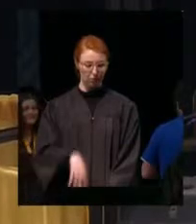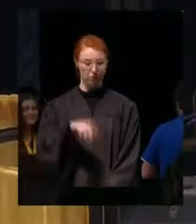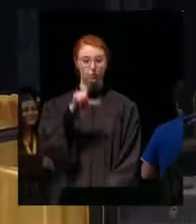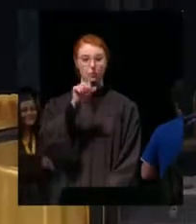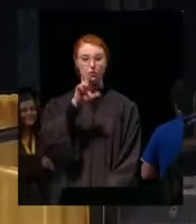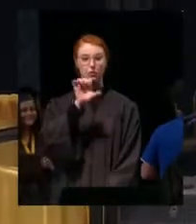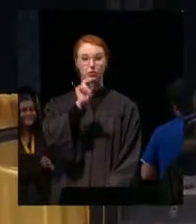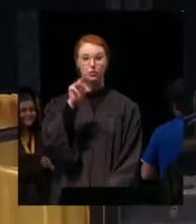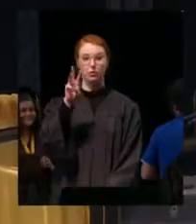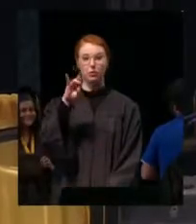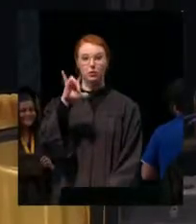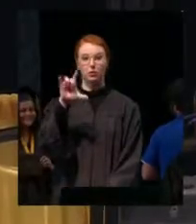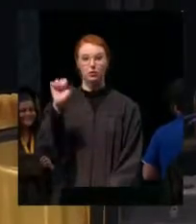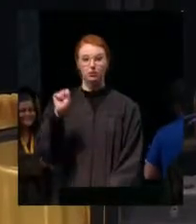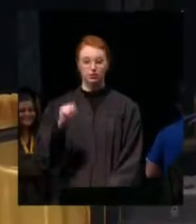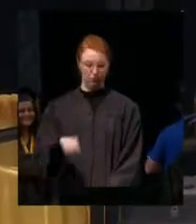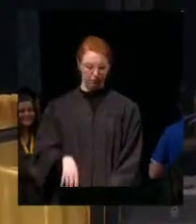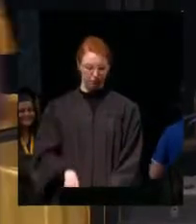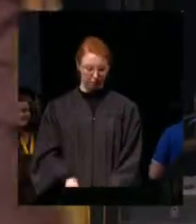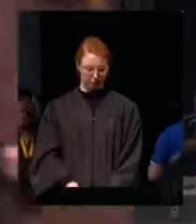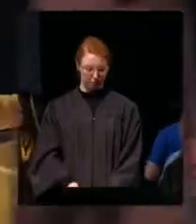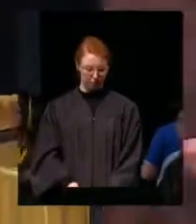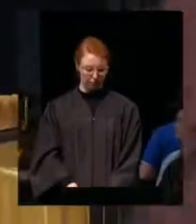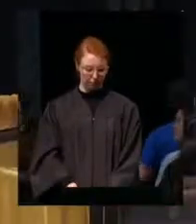Lauren Wills.